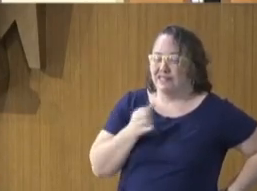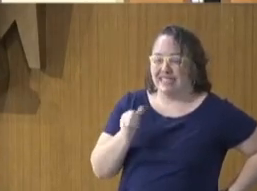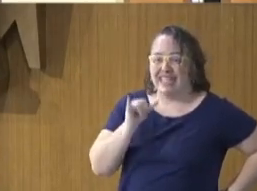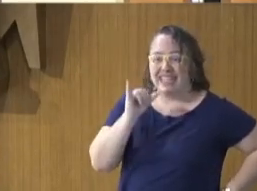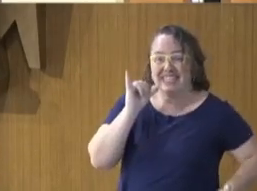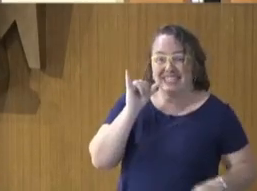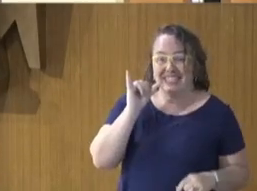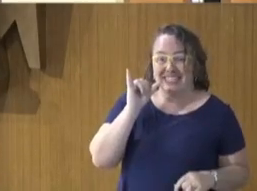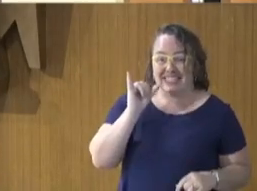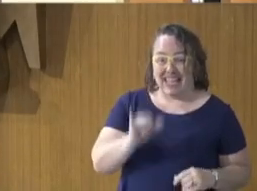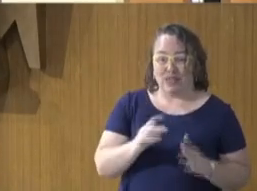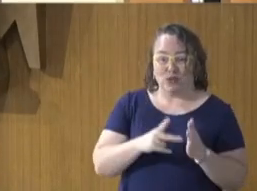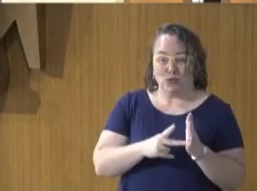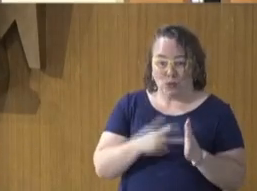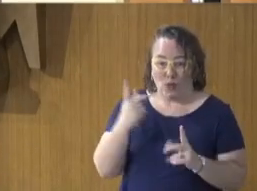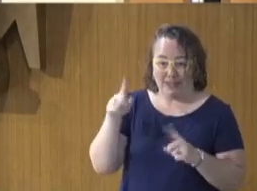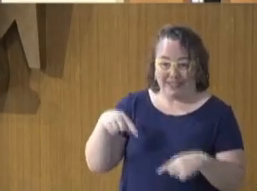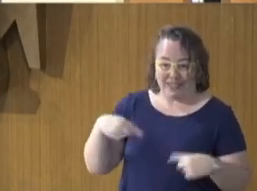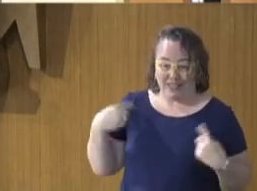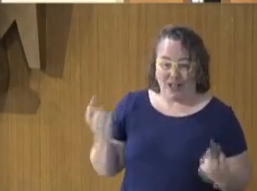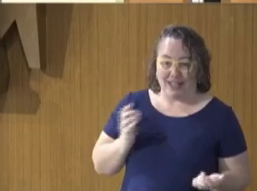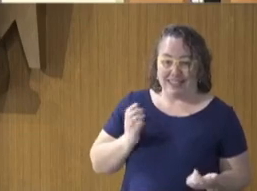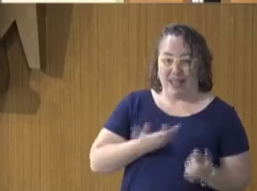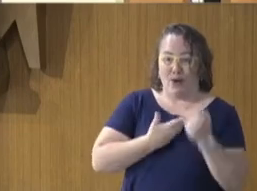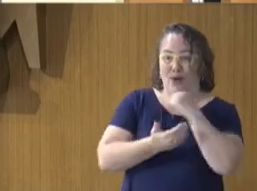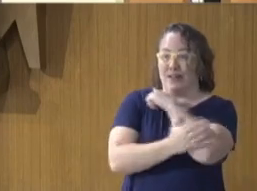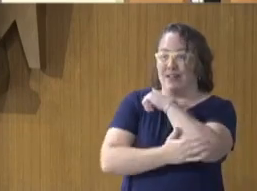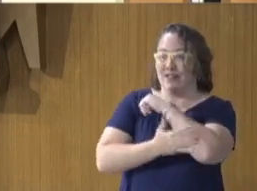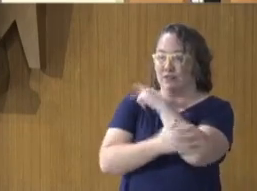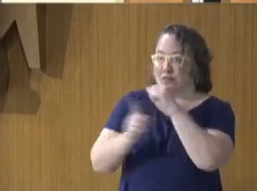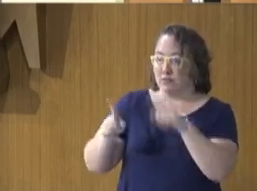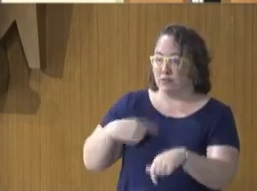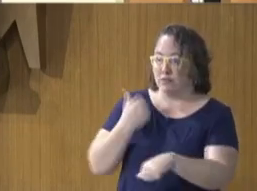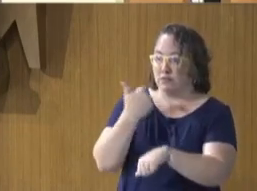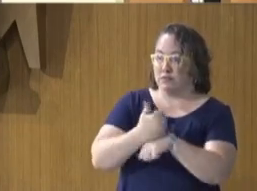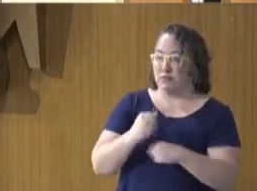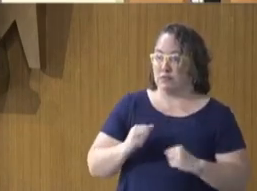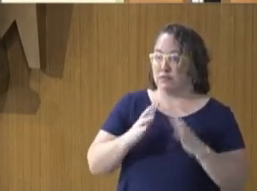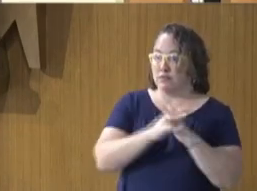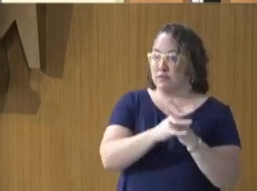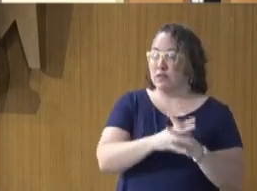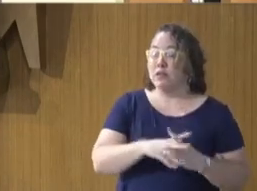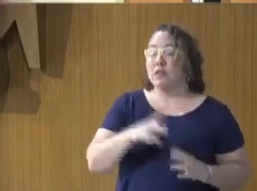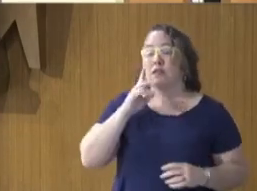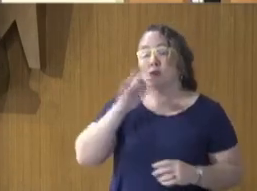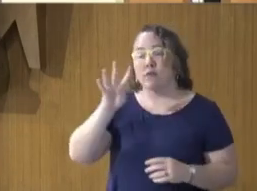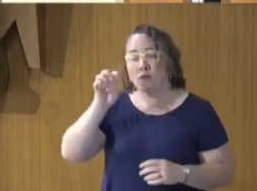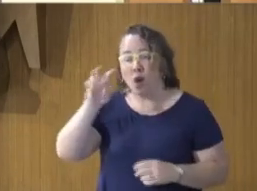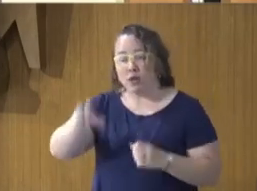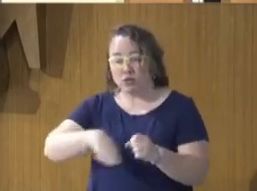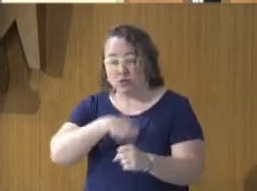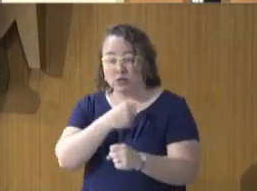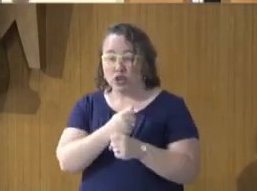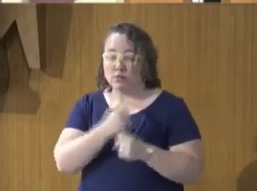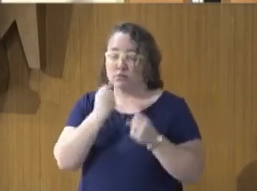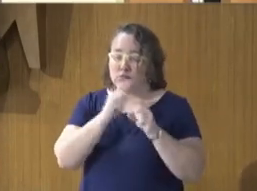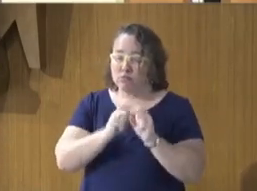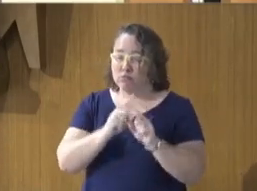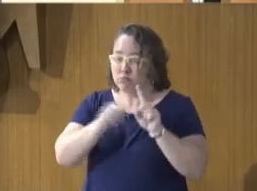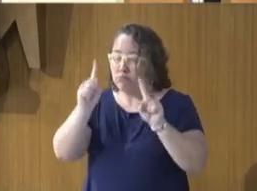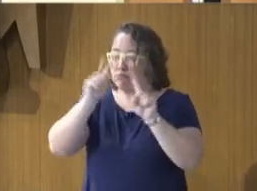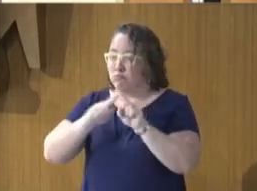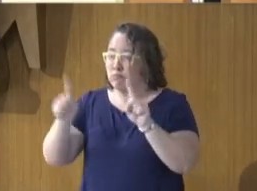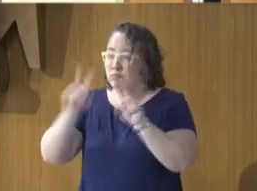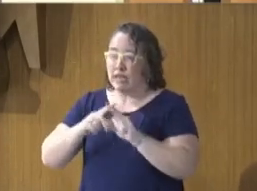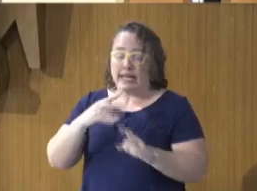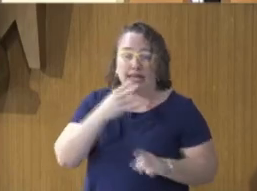as long as our country has existed. And I have to assume at some point in those 400 years, a whole generation of Hebrews shifted